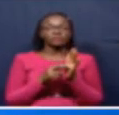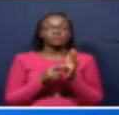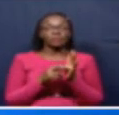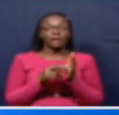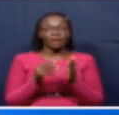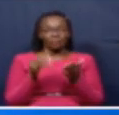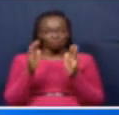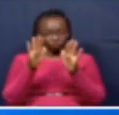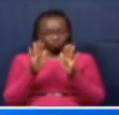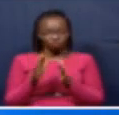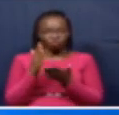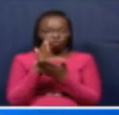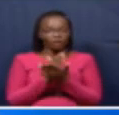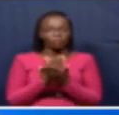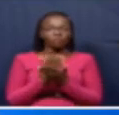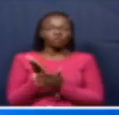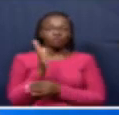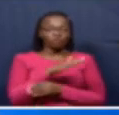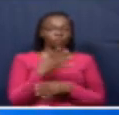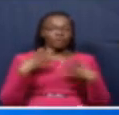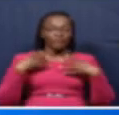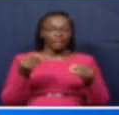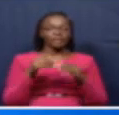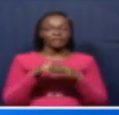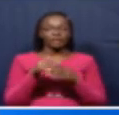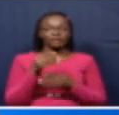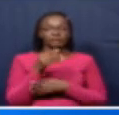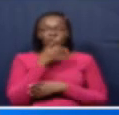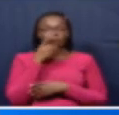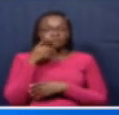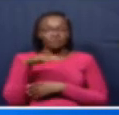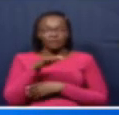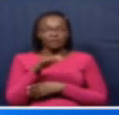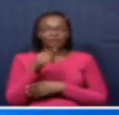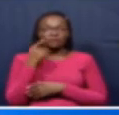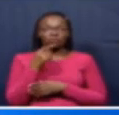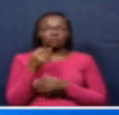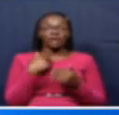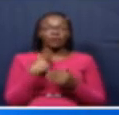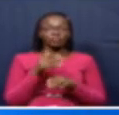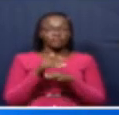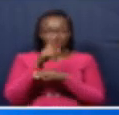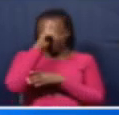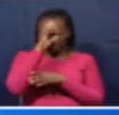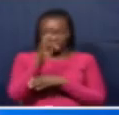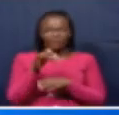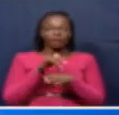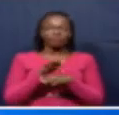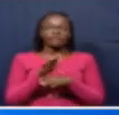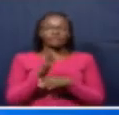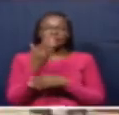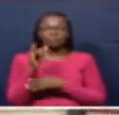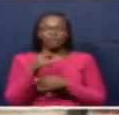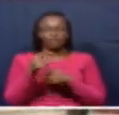services in 11 arid and semi-arid counties that have seen seriously affected, that have been seriously affected by the